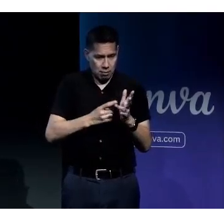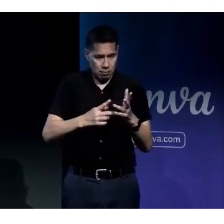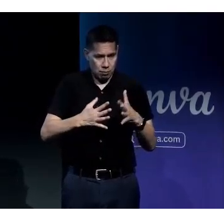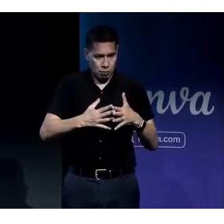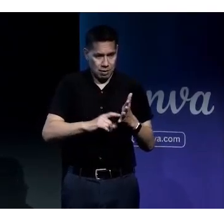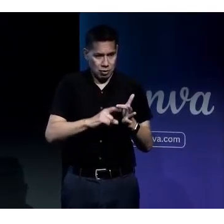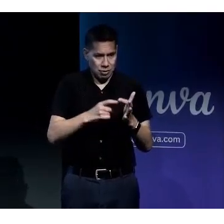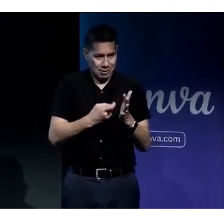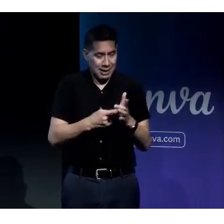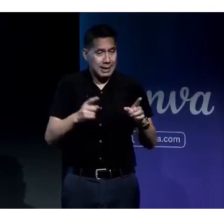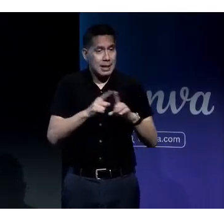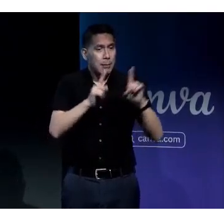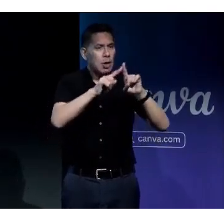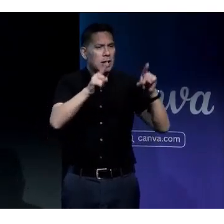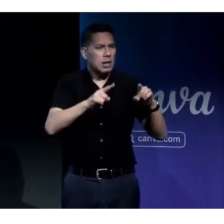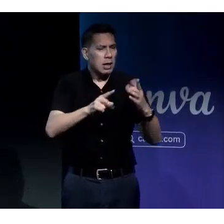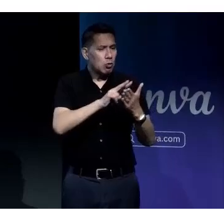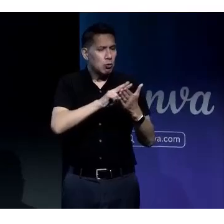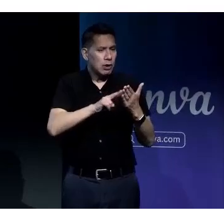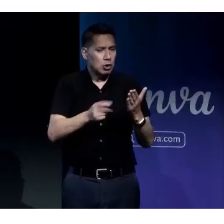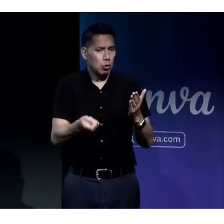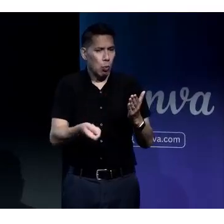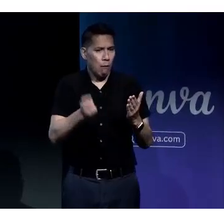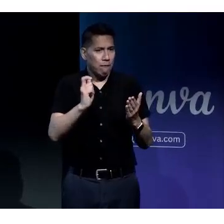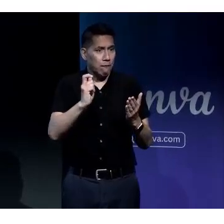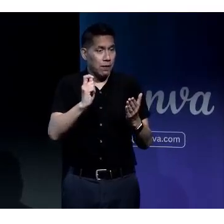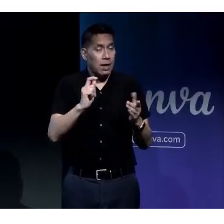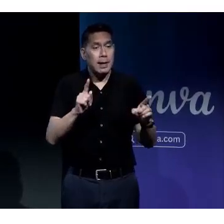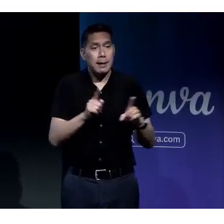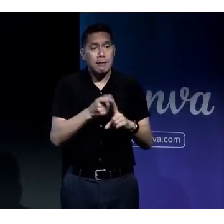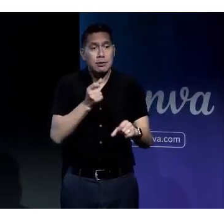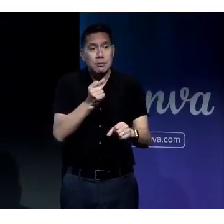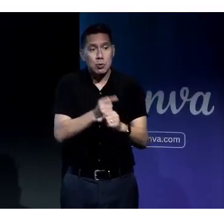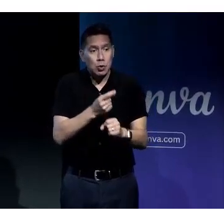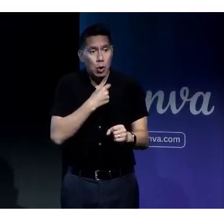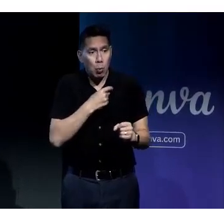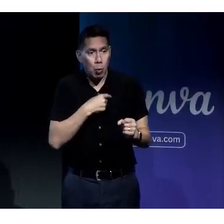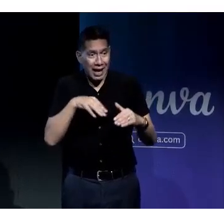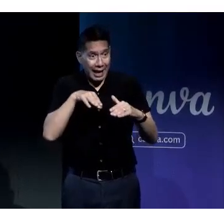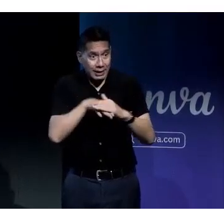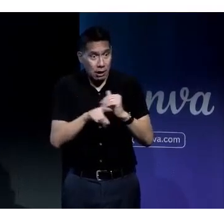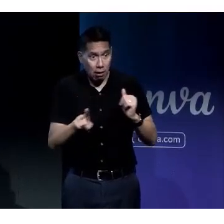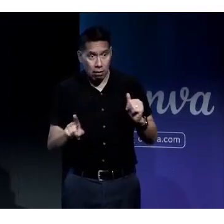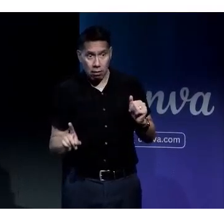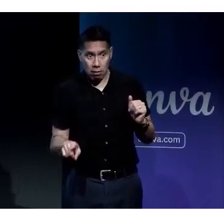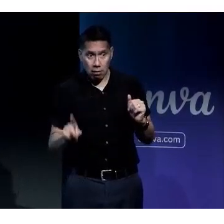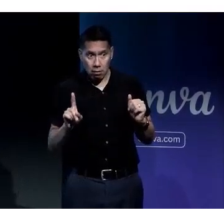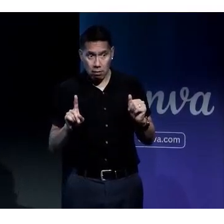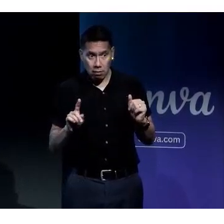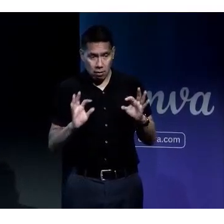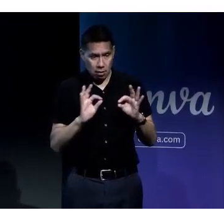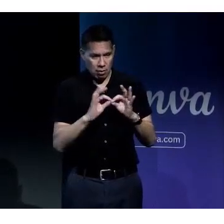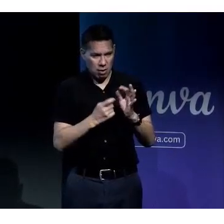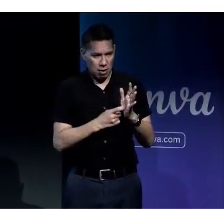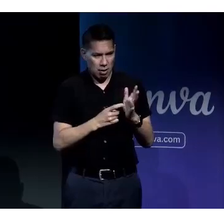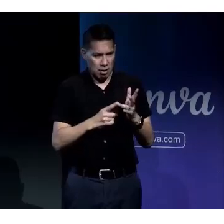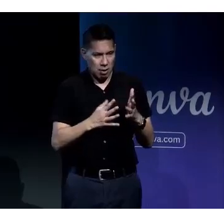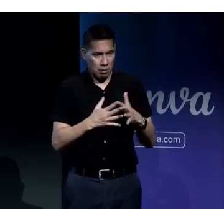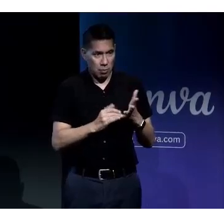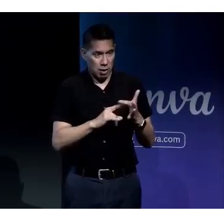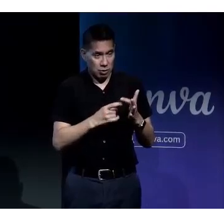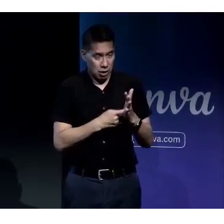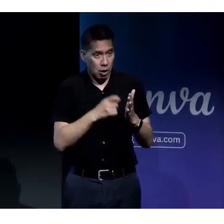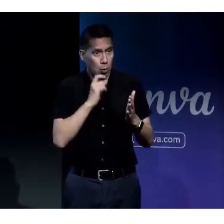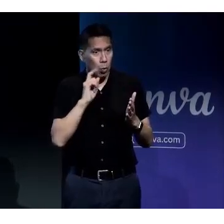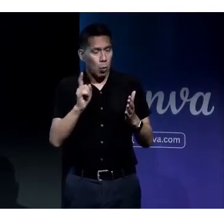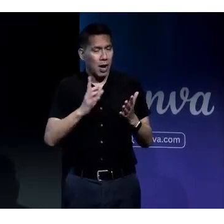if our screen reader was just turned off. So, for instance, if you press the Enter key in the browse mode, often we'll use the